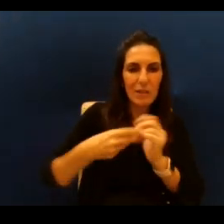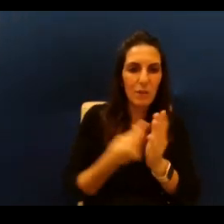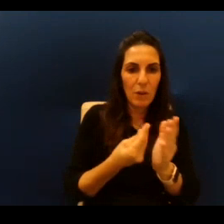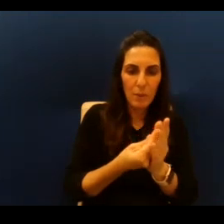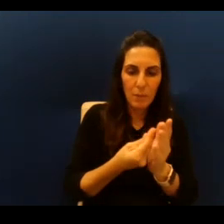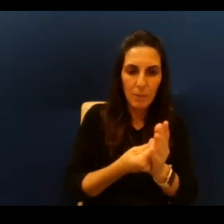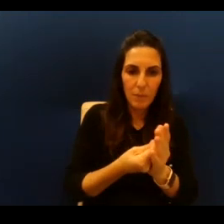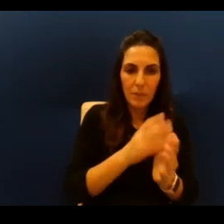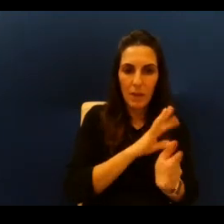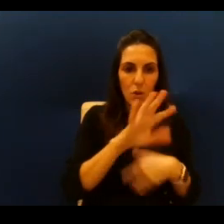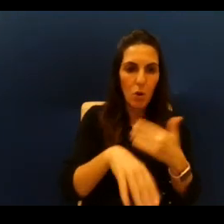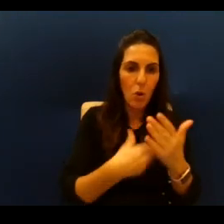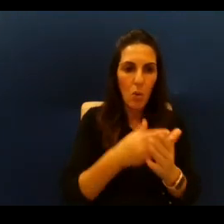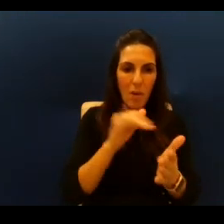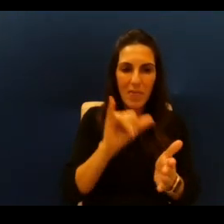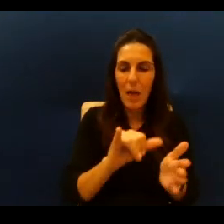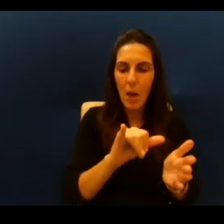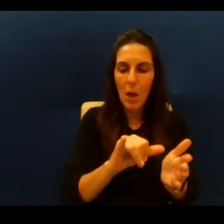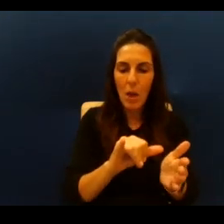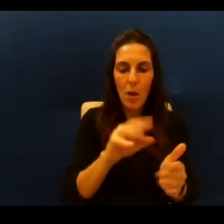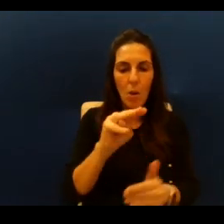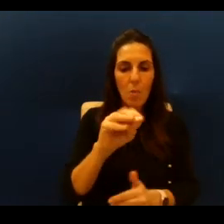mobilization costs will be cut down a little more.